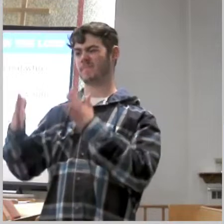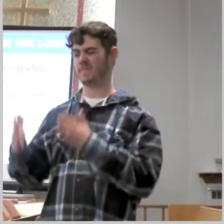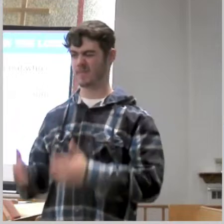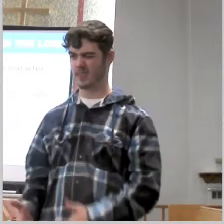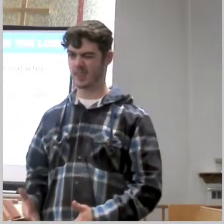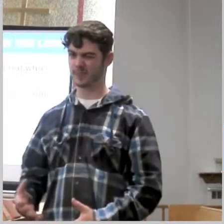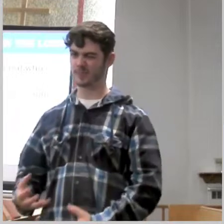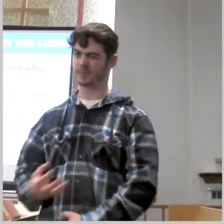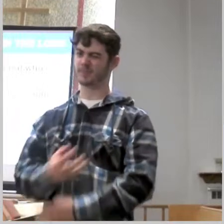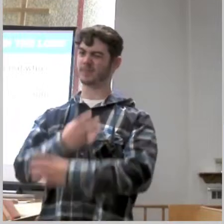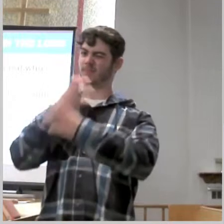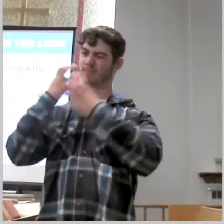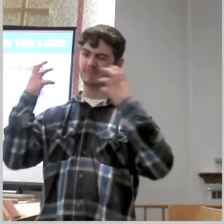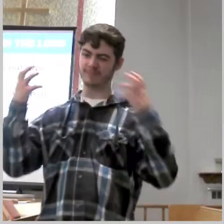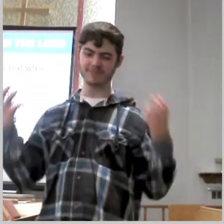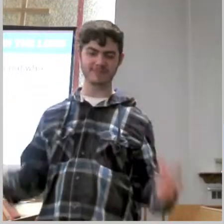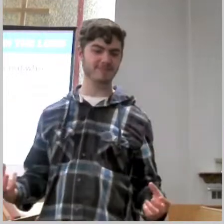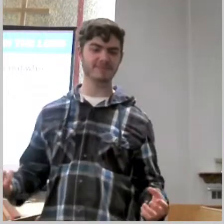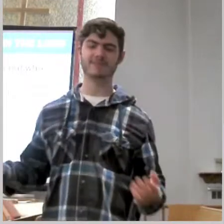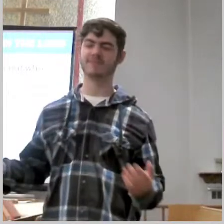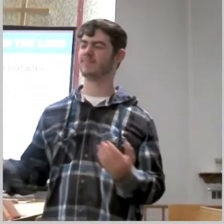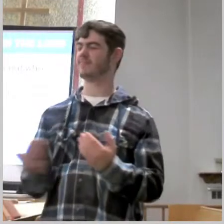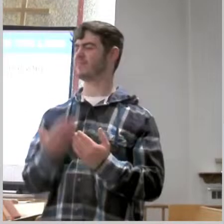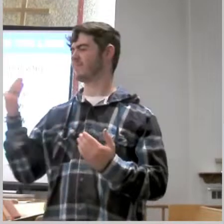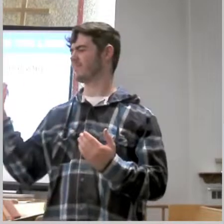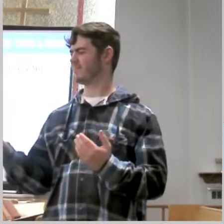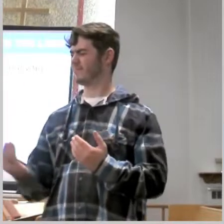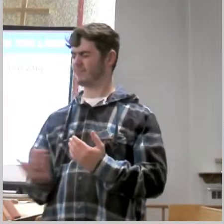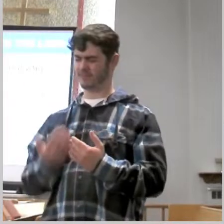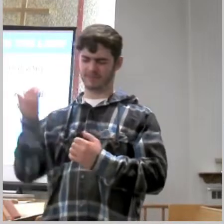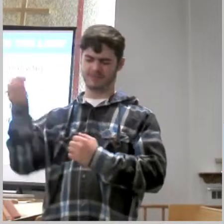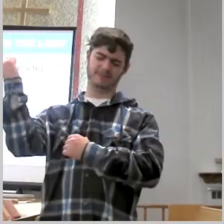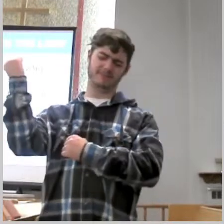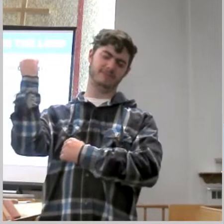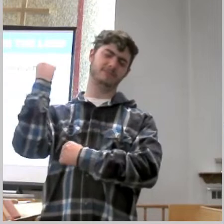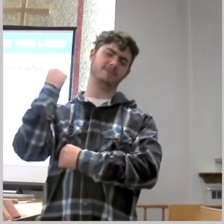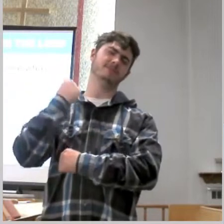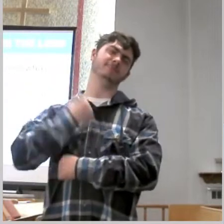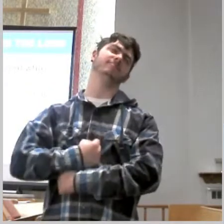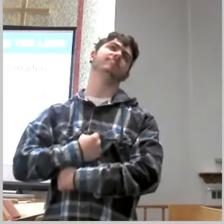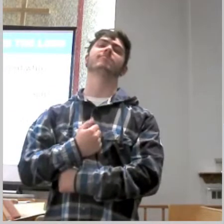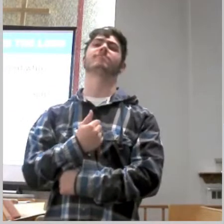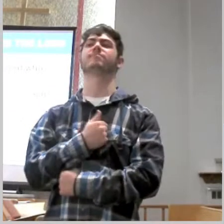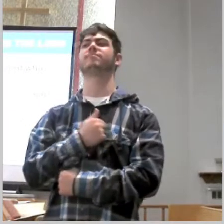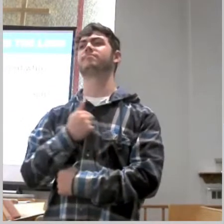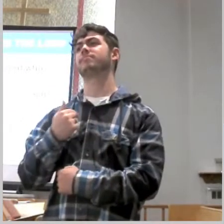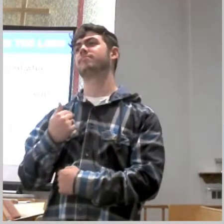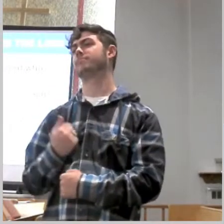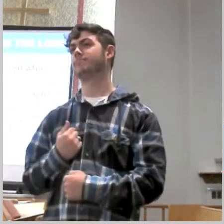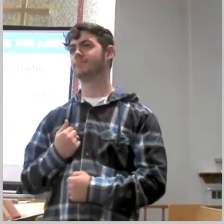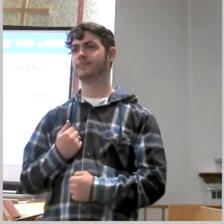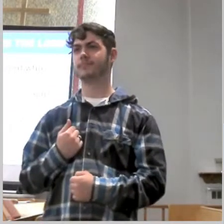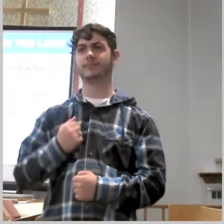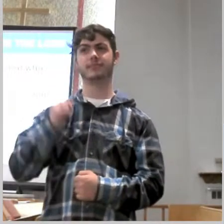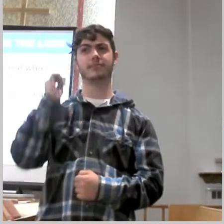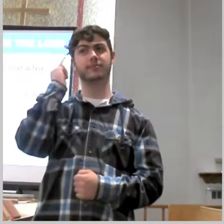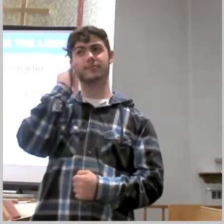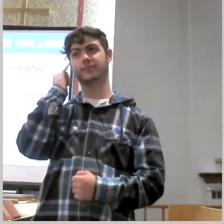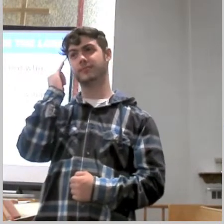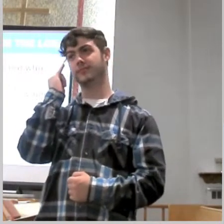side, the anger of the enemy would have swallowed us